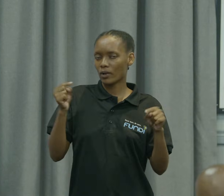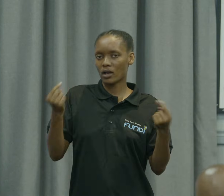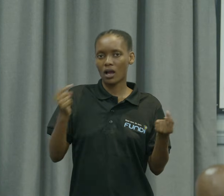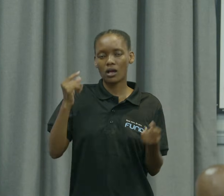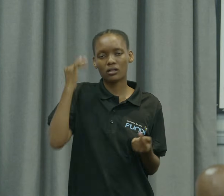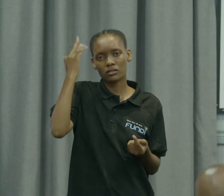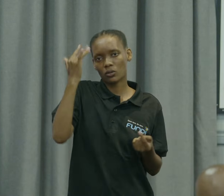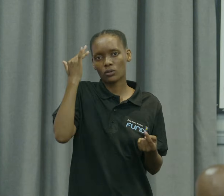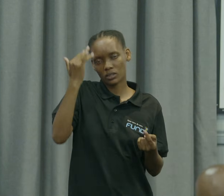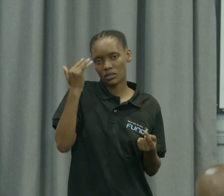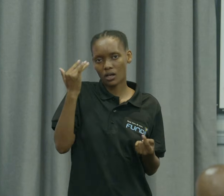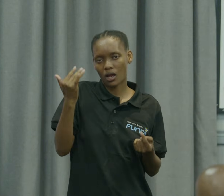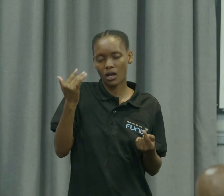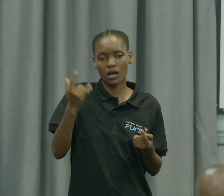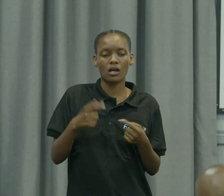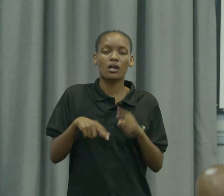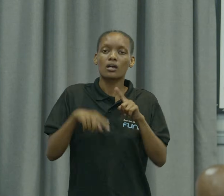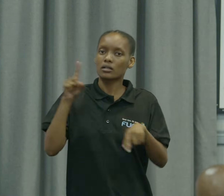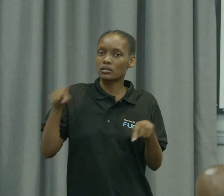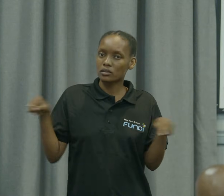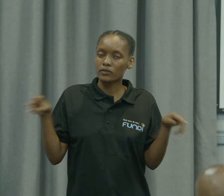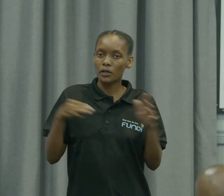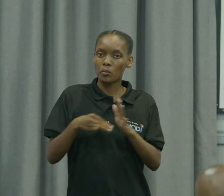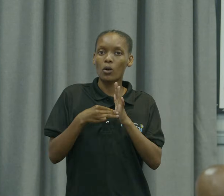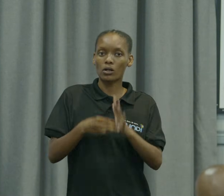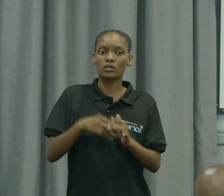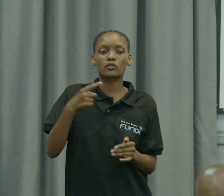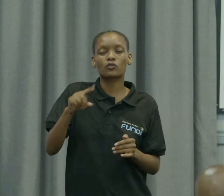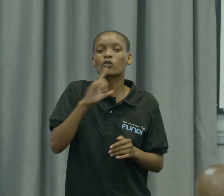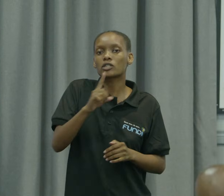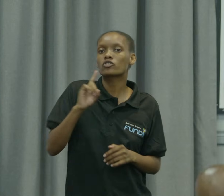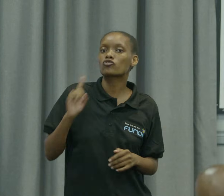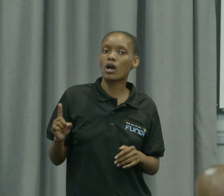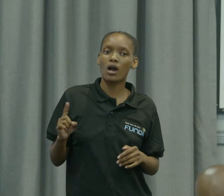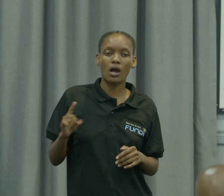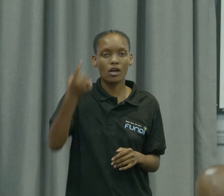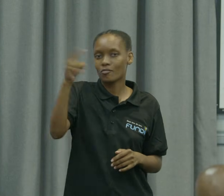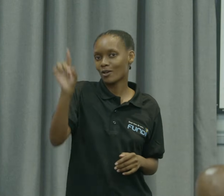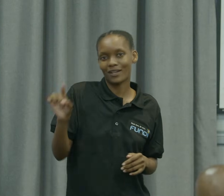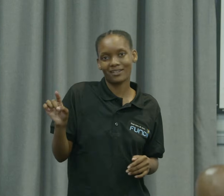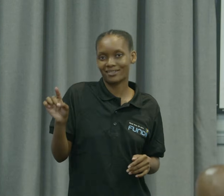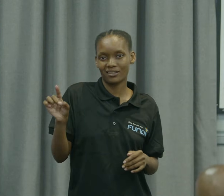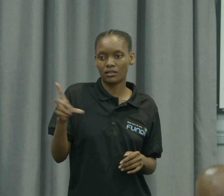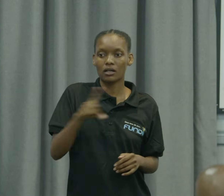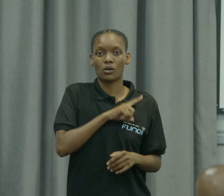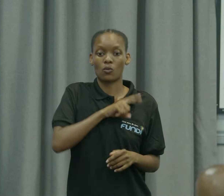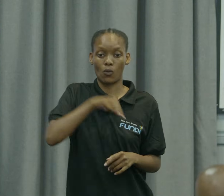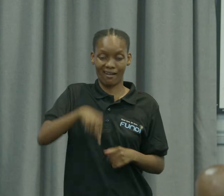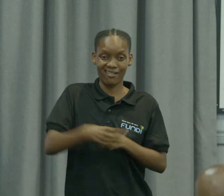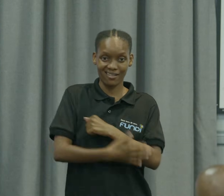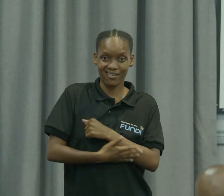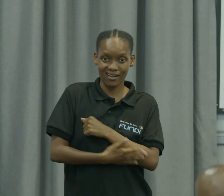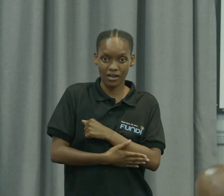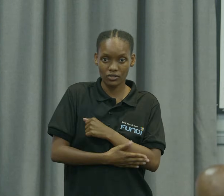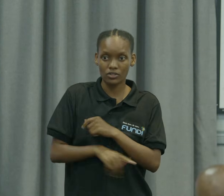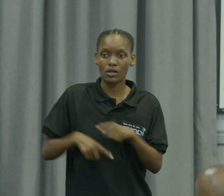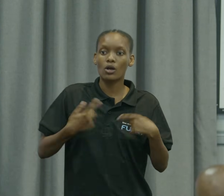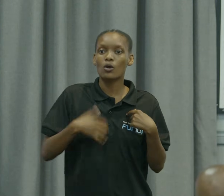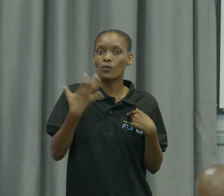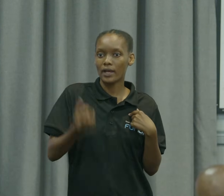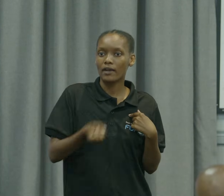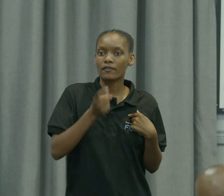models for the teachers. It won't be correct. Because in the country we have teacher mobility as